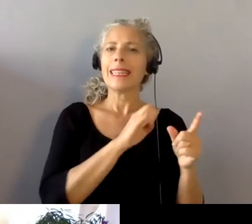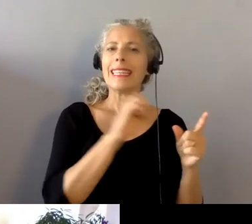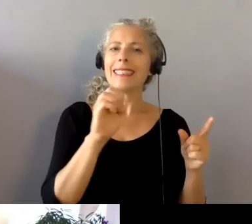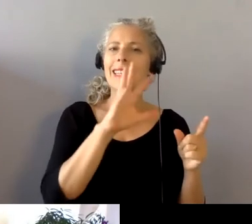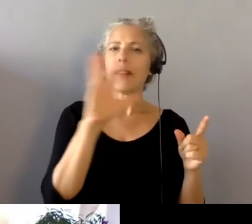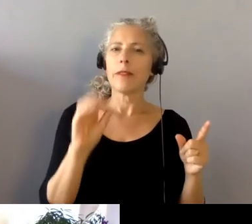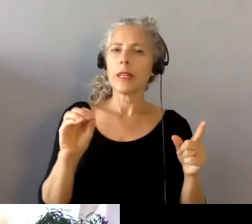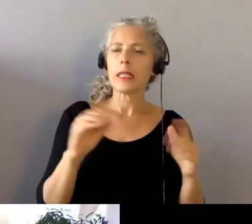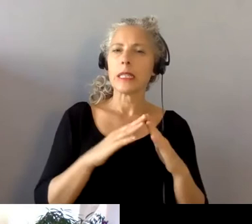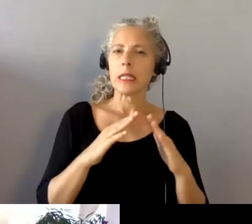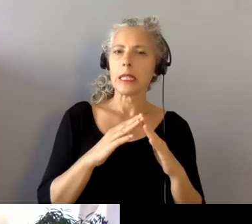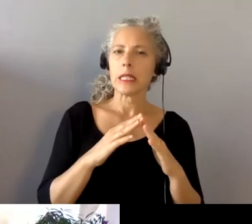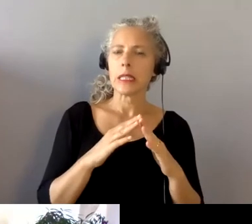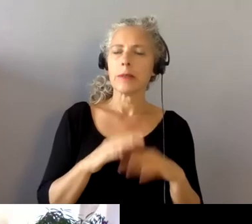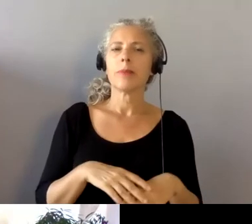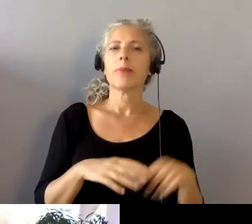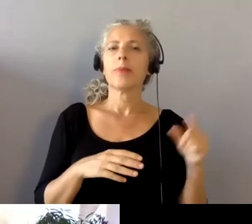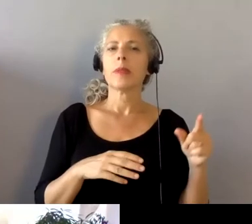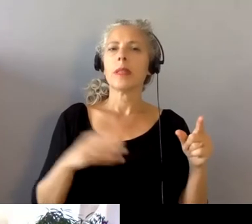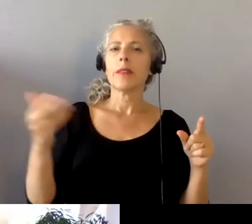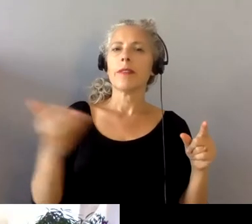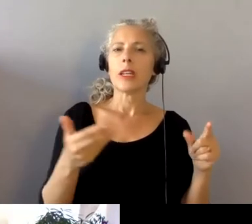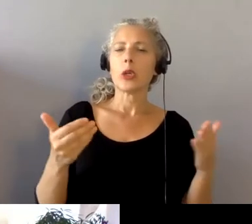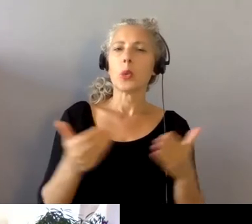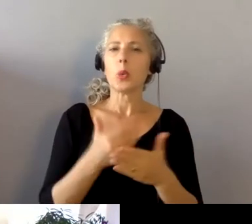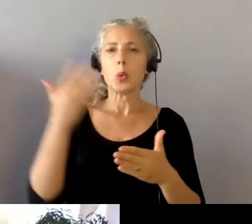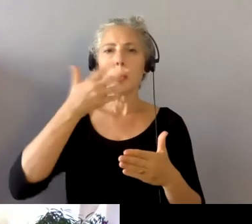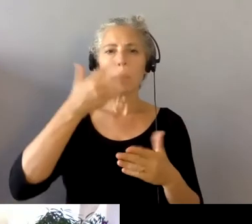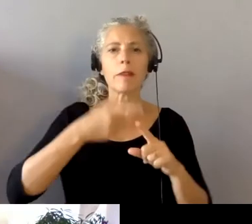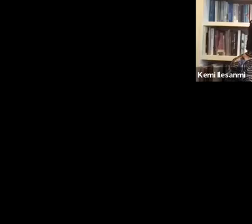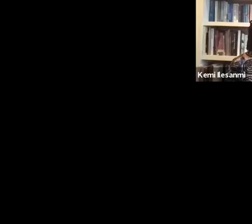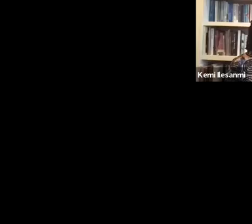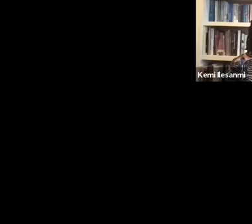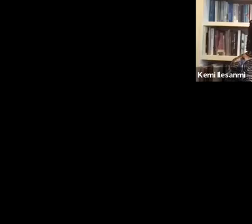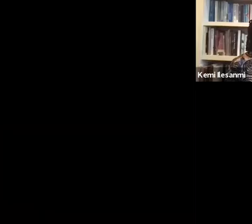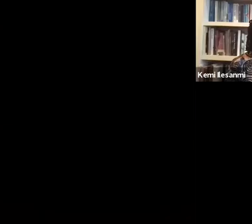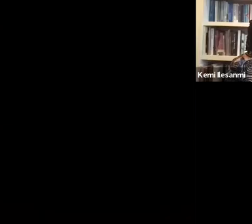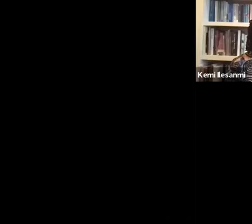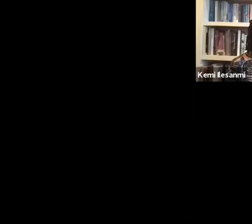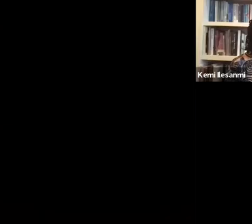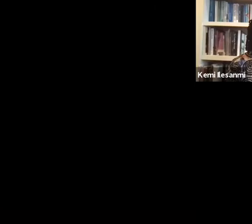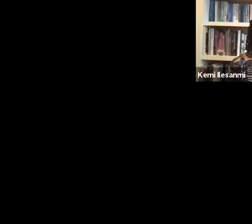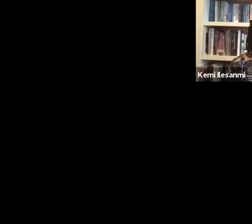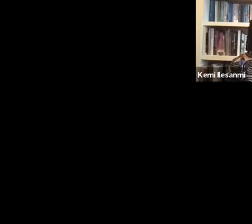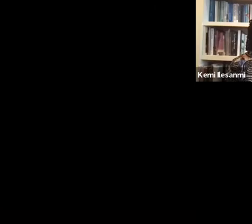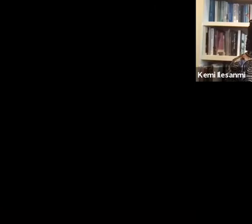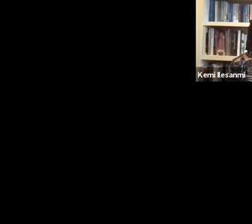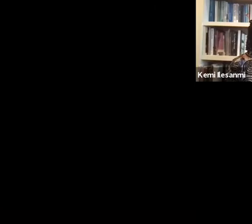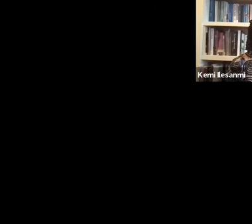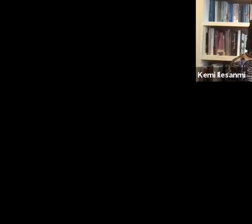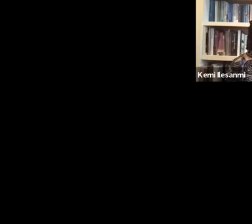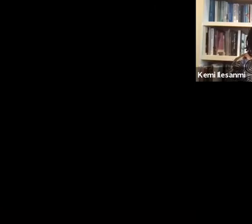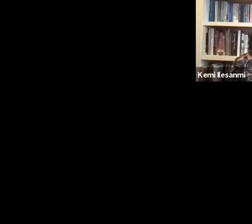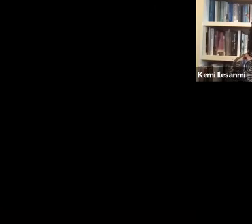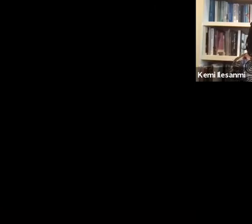cities, which invited new immigrants from the Horn of Africa, mostly high school students who had only been in